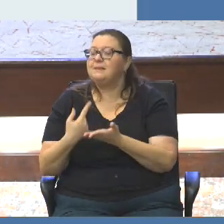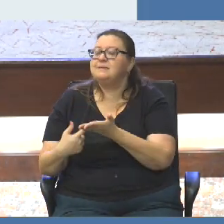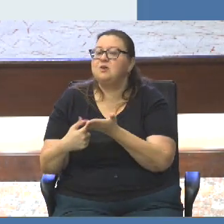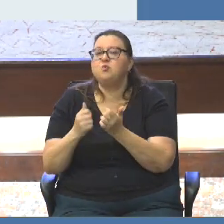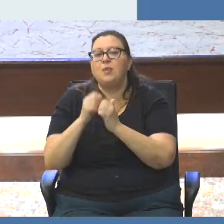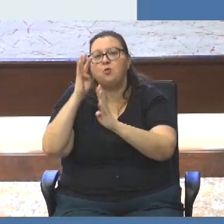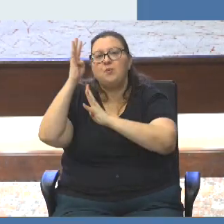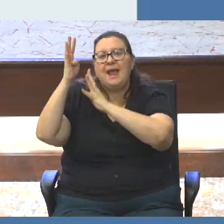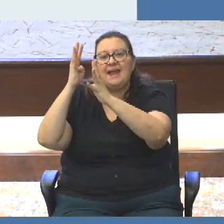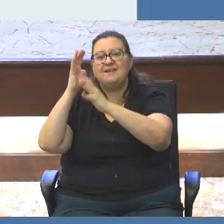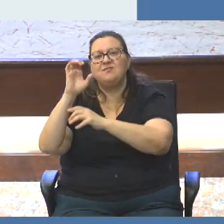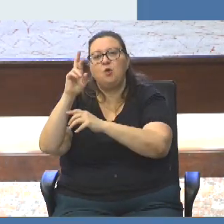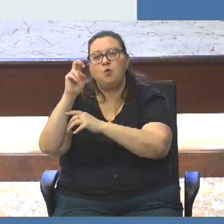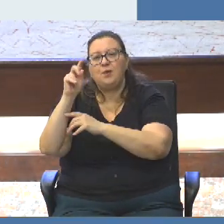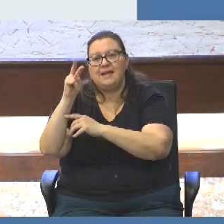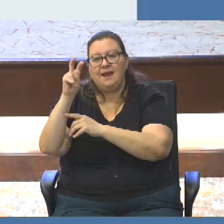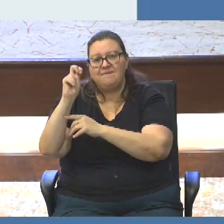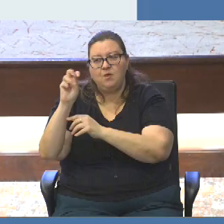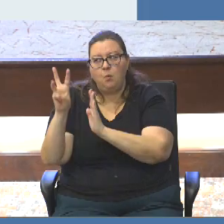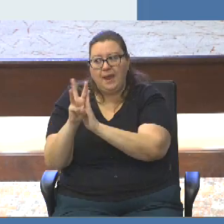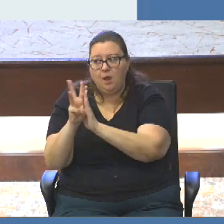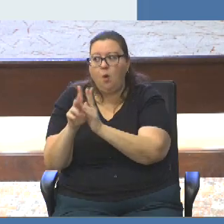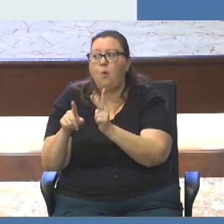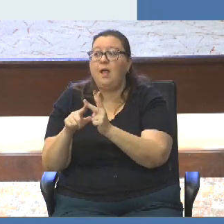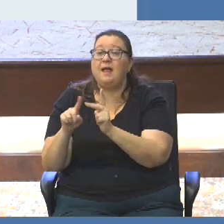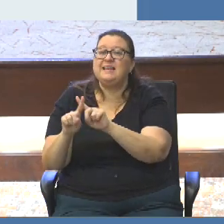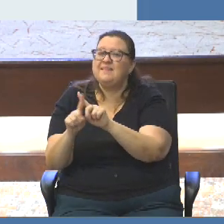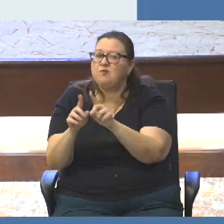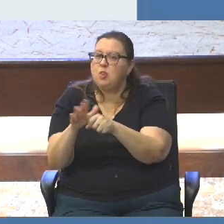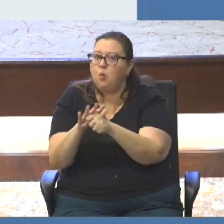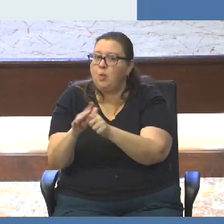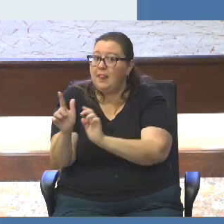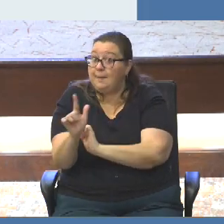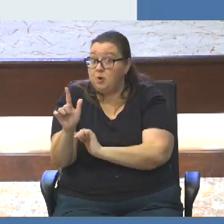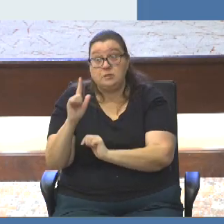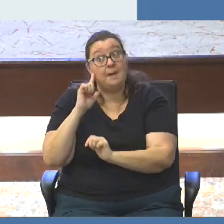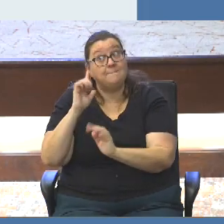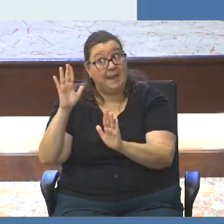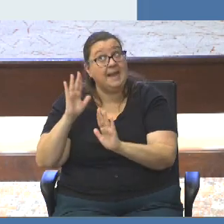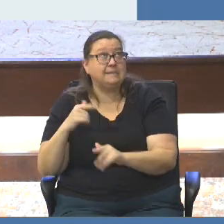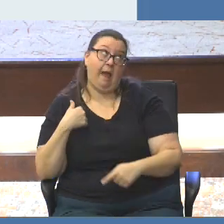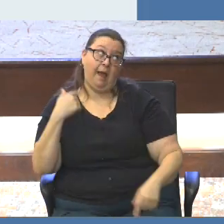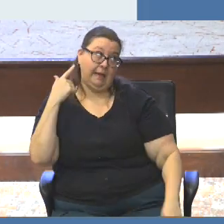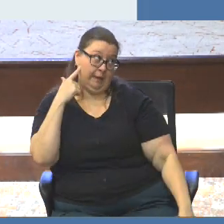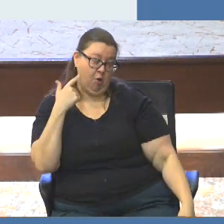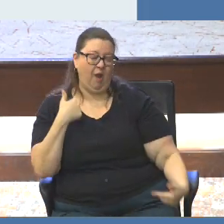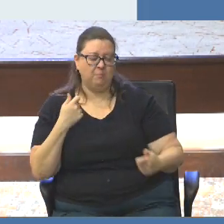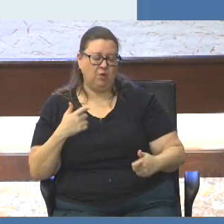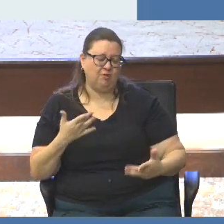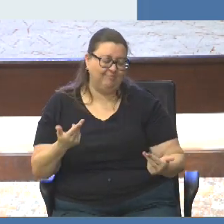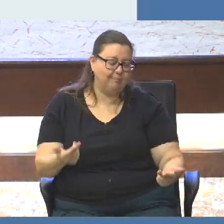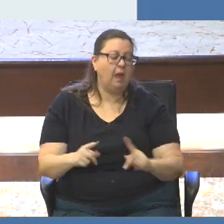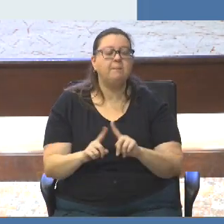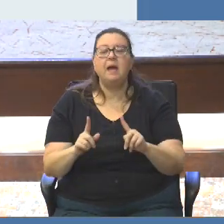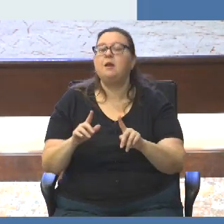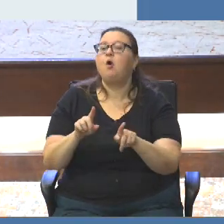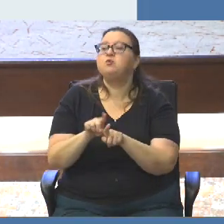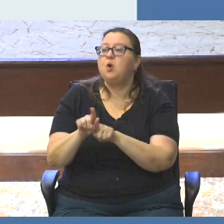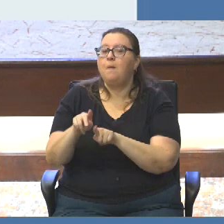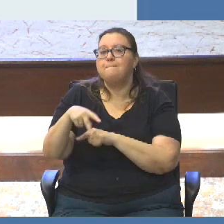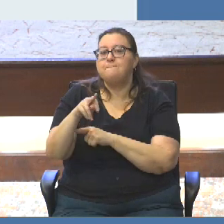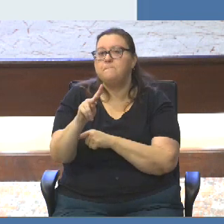Creative Waco, the libraries, of course, which are amazing, I hear, Parks and Rec, Keep Waco Beautiful, and